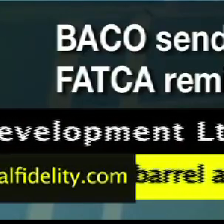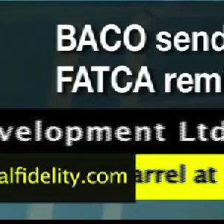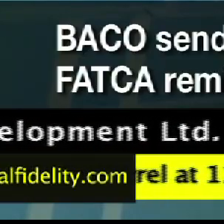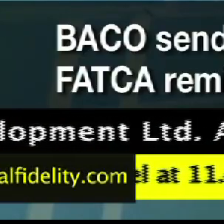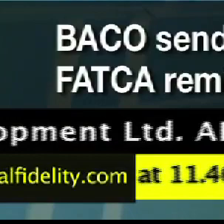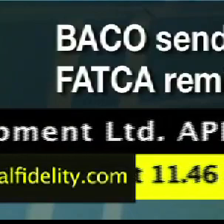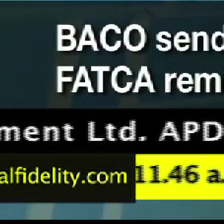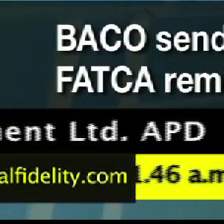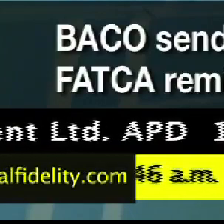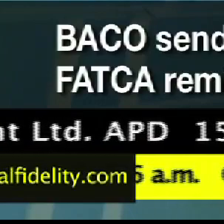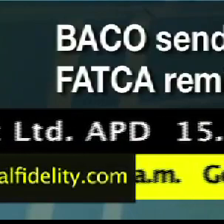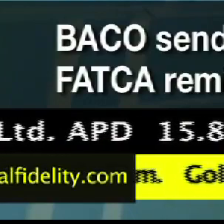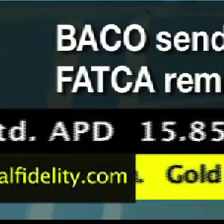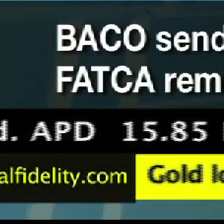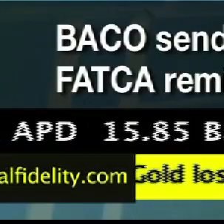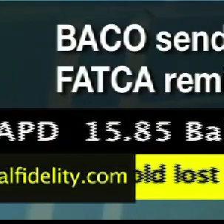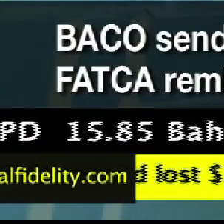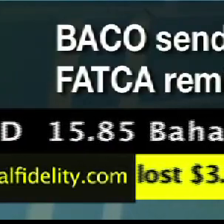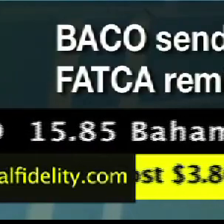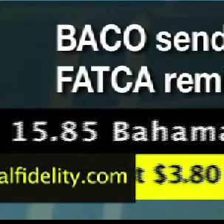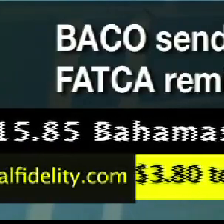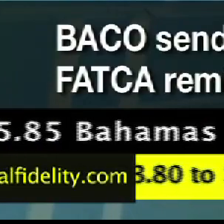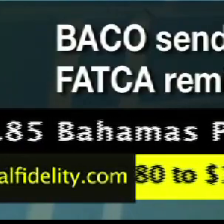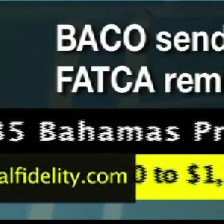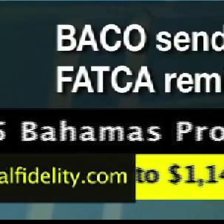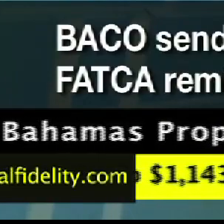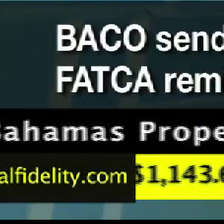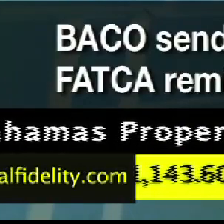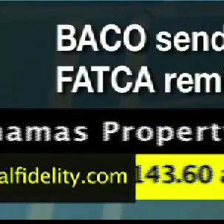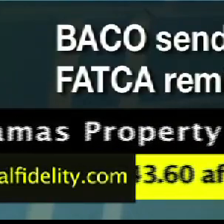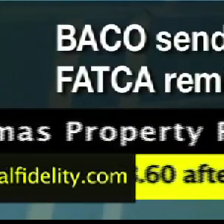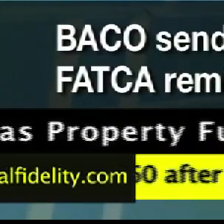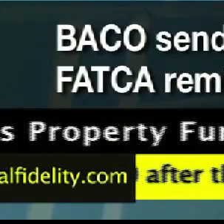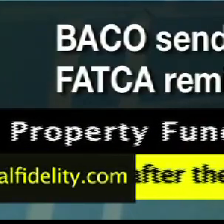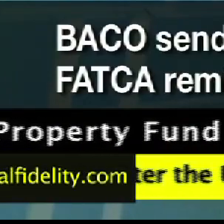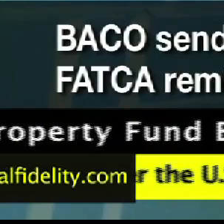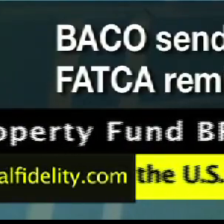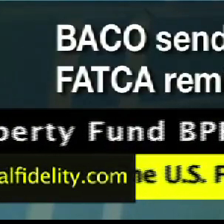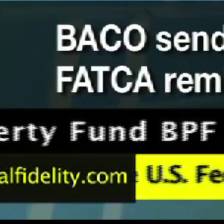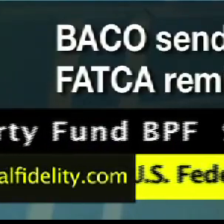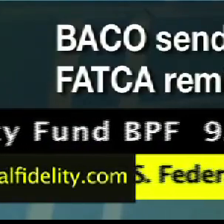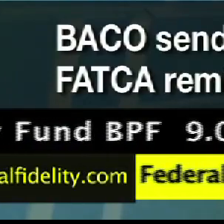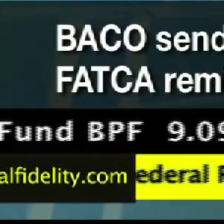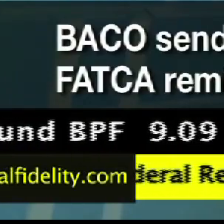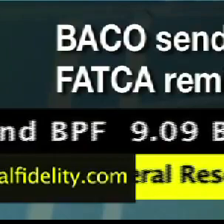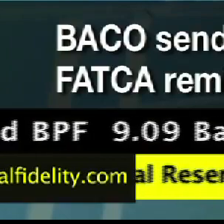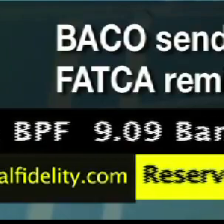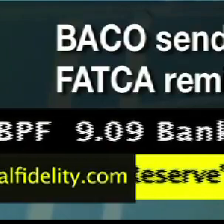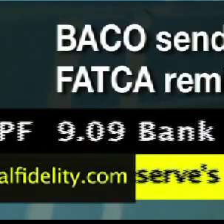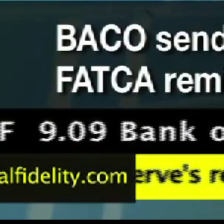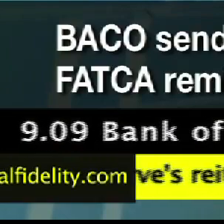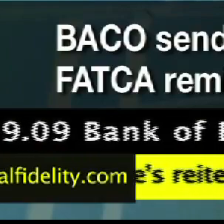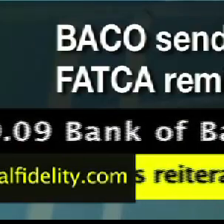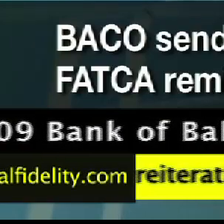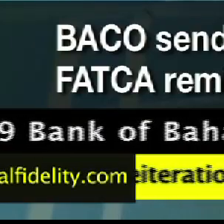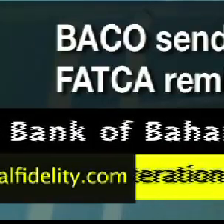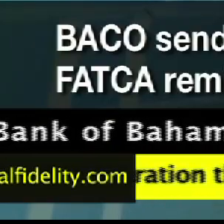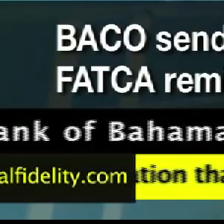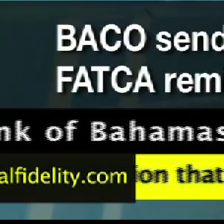Thai portal and the Foreign Accounts Tax Compliance Act reporting to helpdesk at